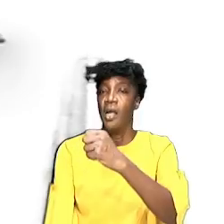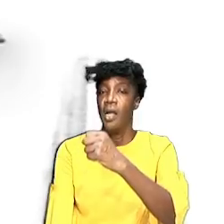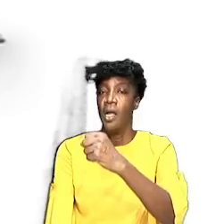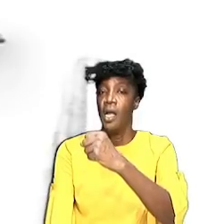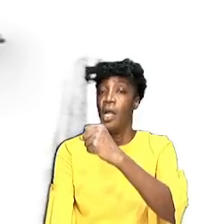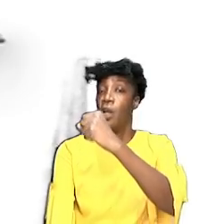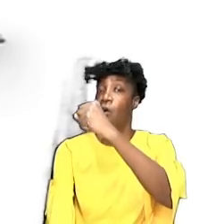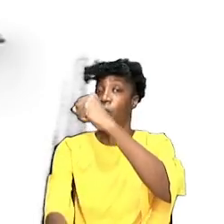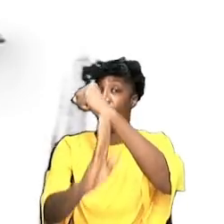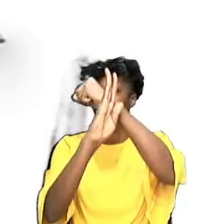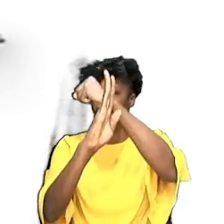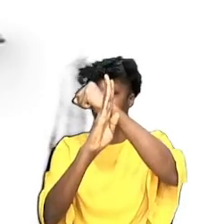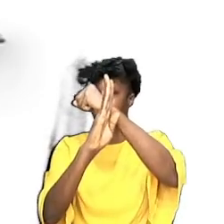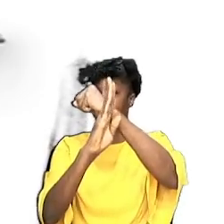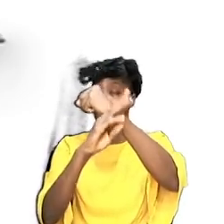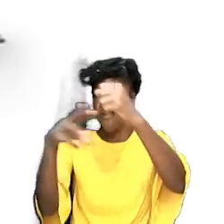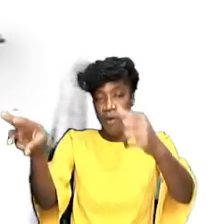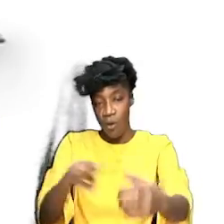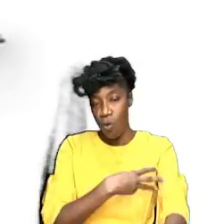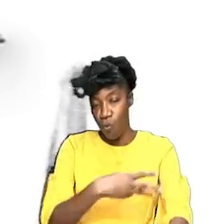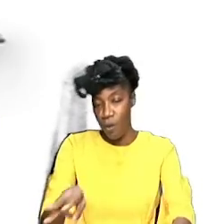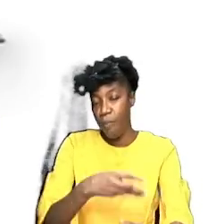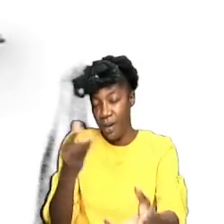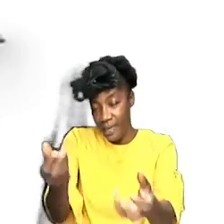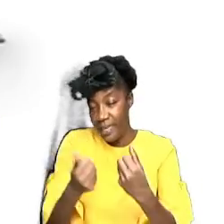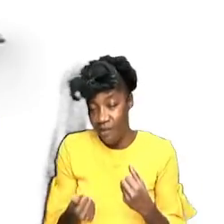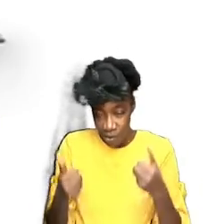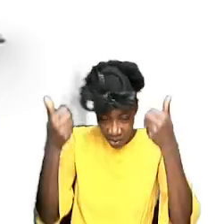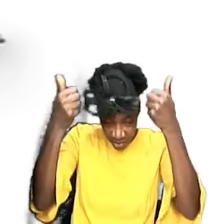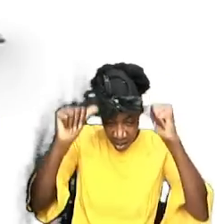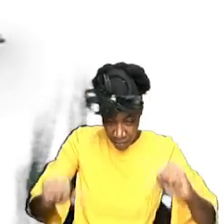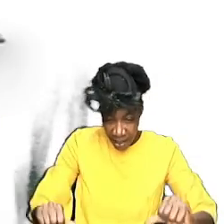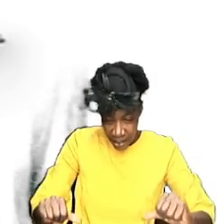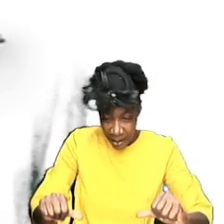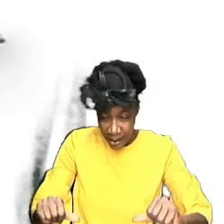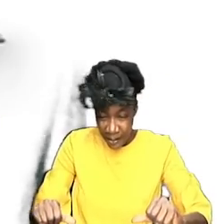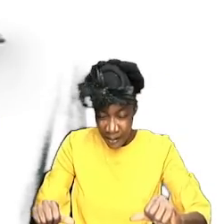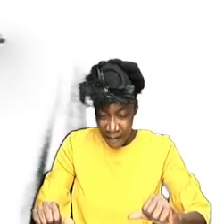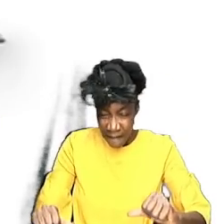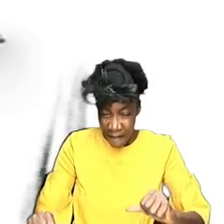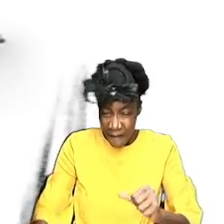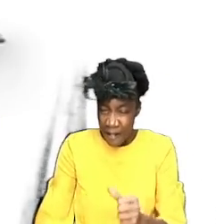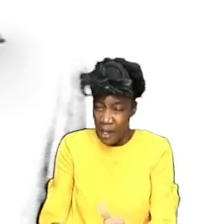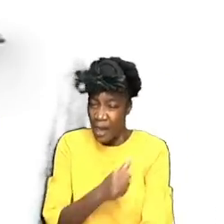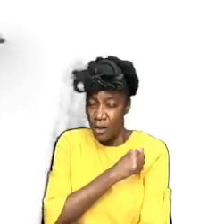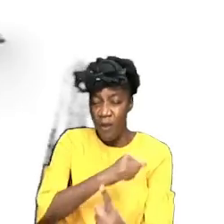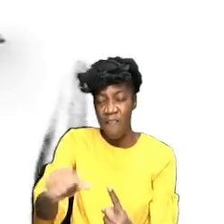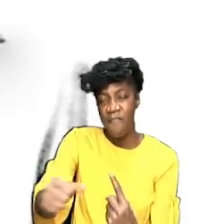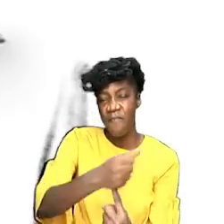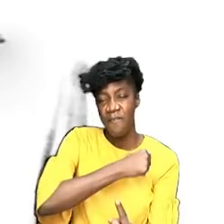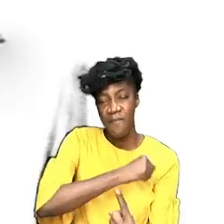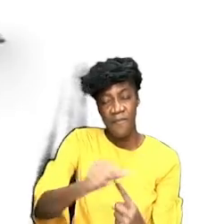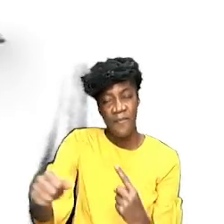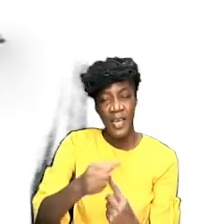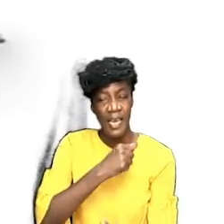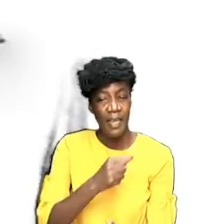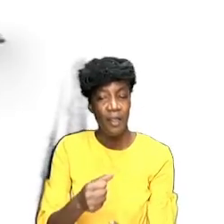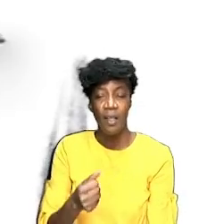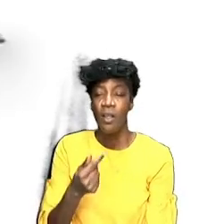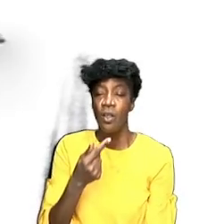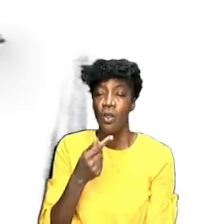the offensive weapon give us the ability to fight with purpose instead of uncertainty. So